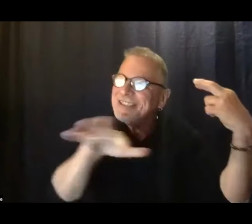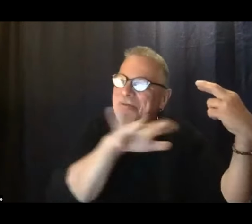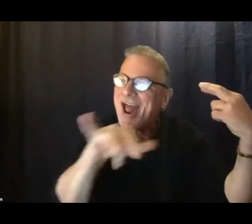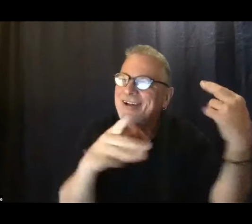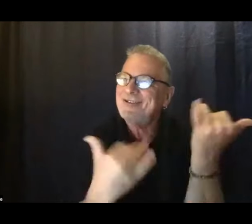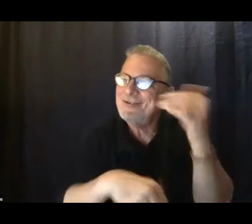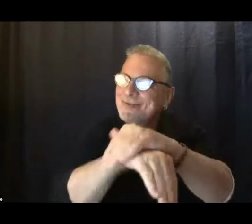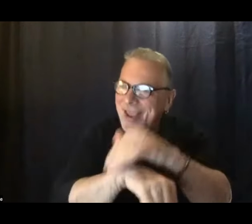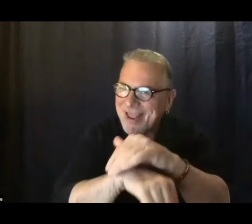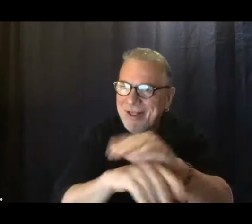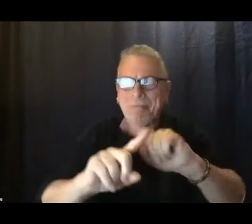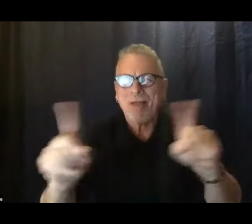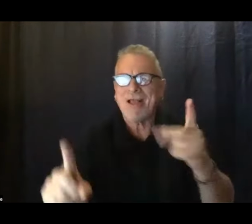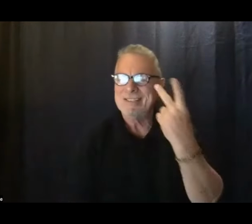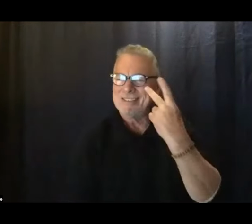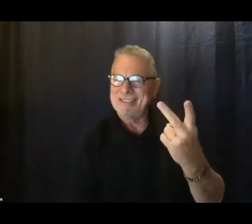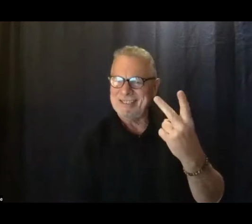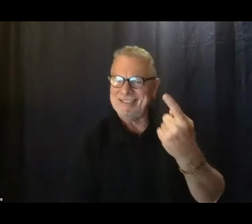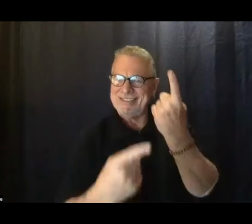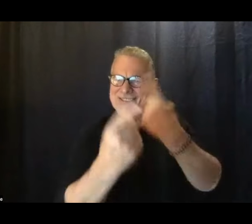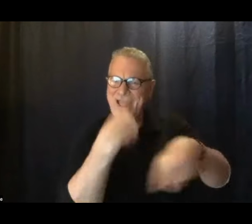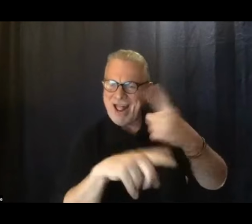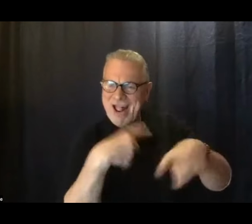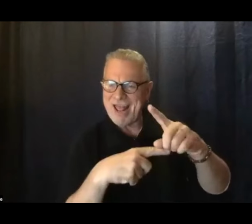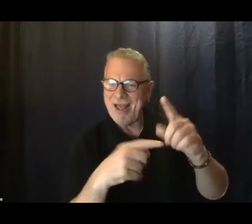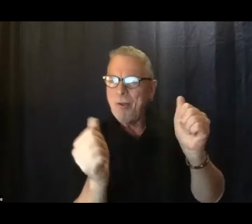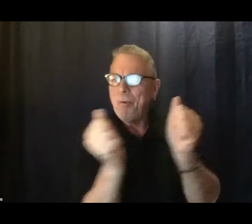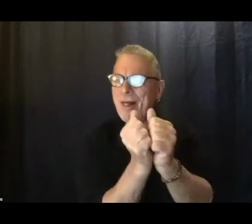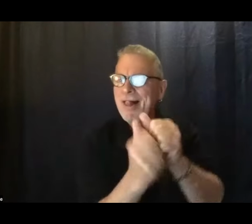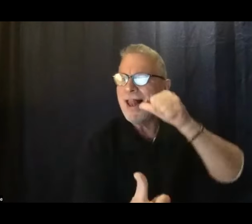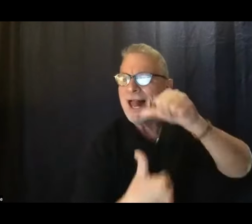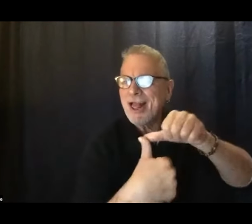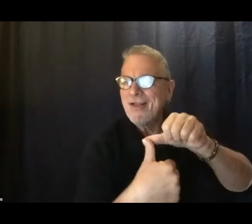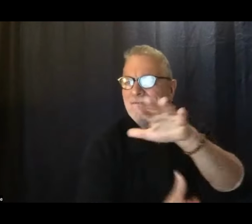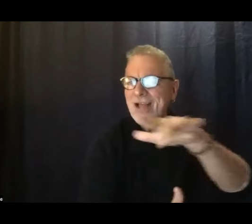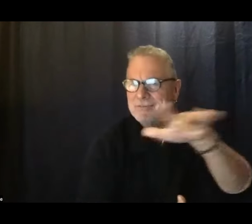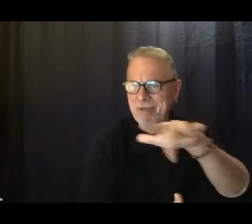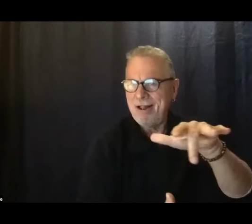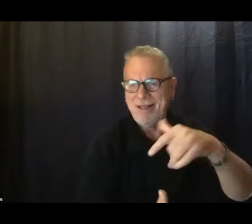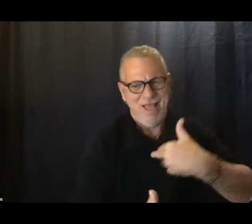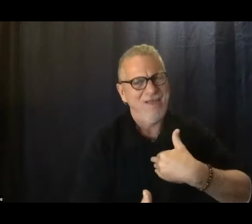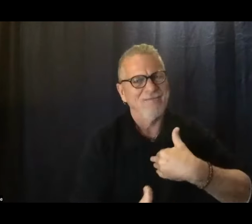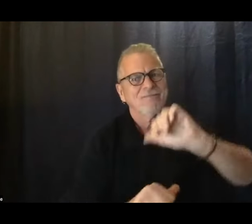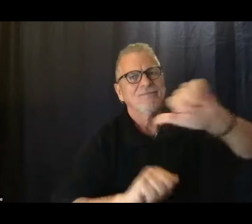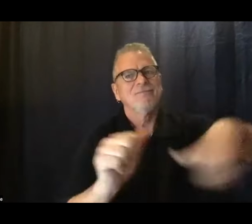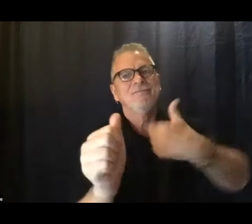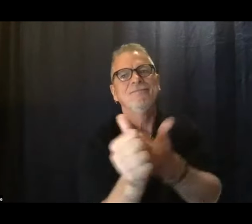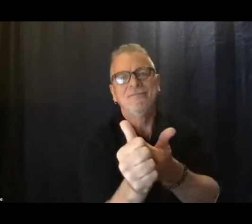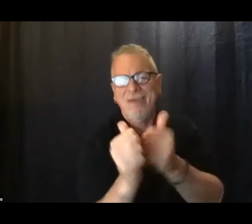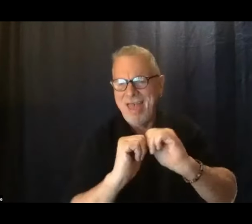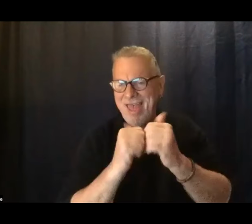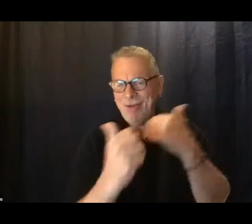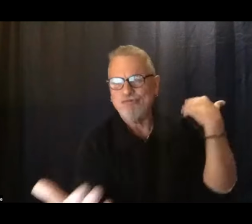shape. Now, interestingly enough, we are looking at fingerspelling tonight. Now, fingerspelling is done